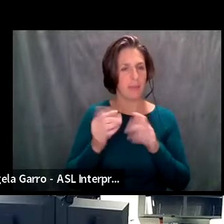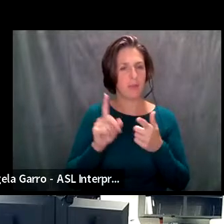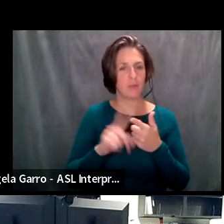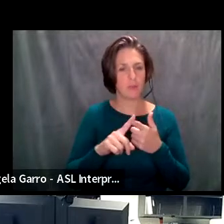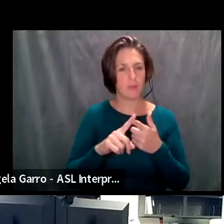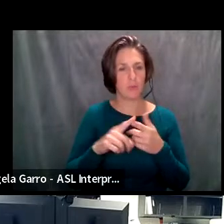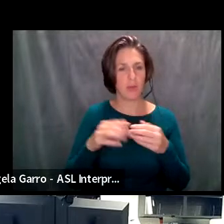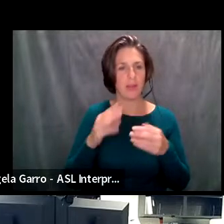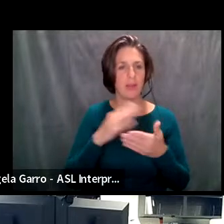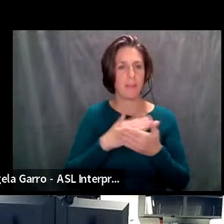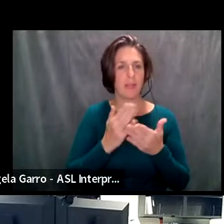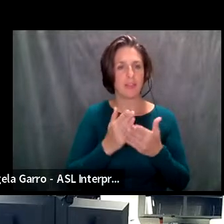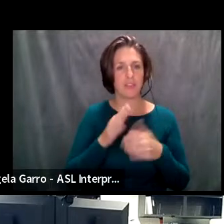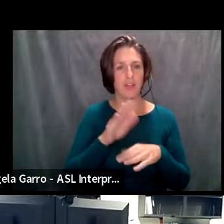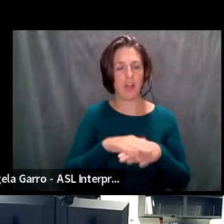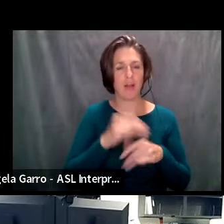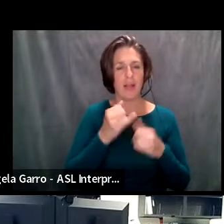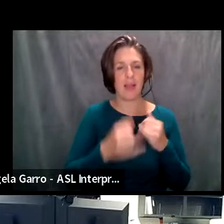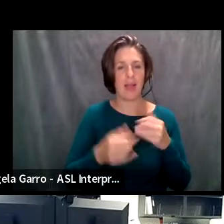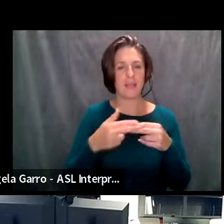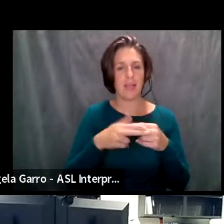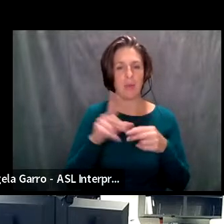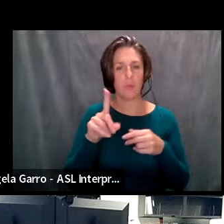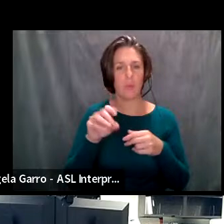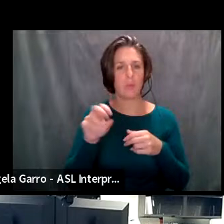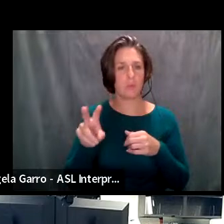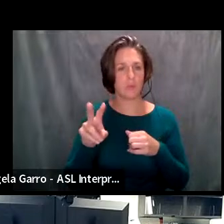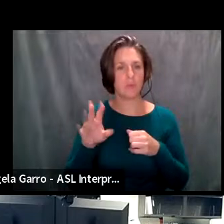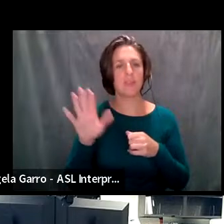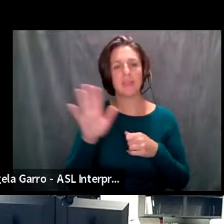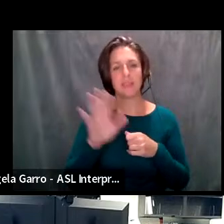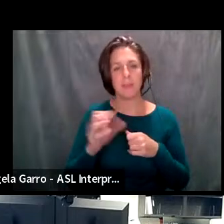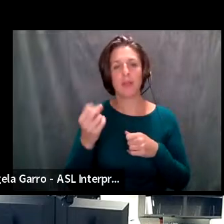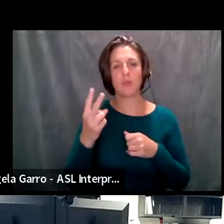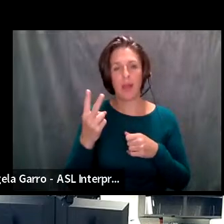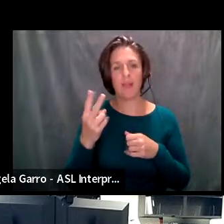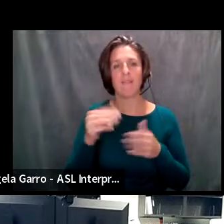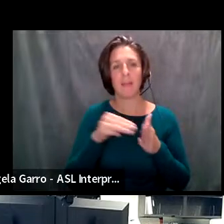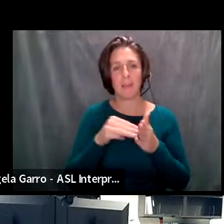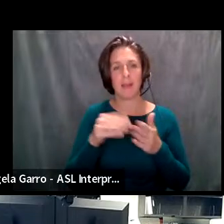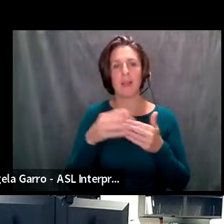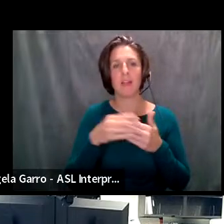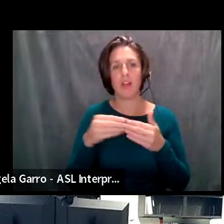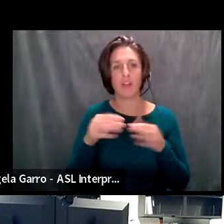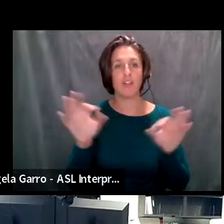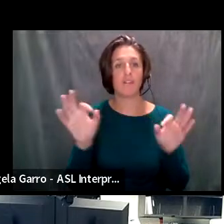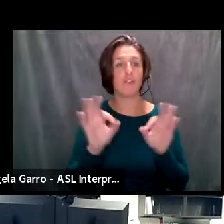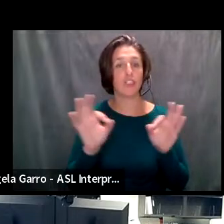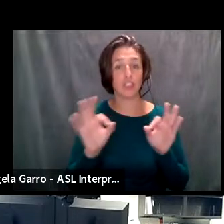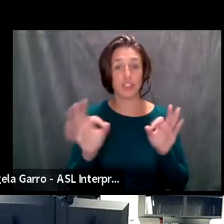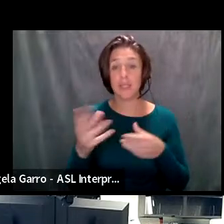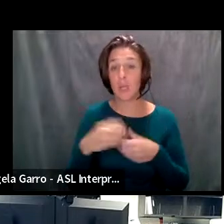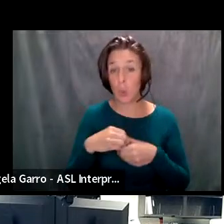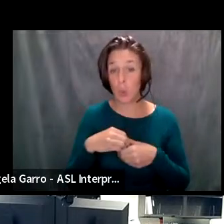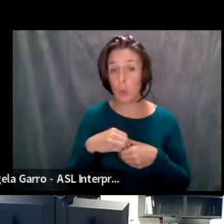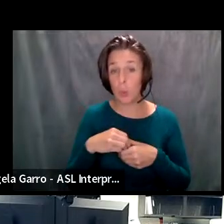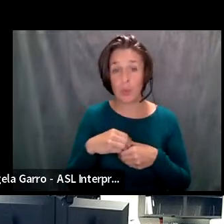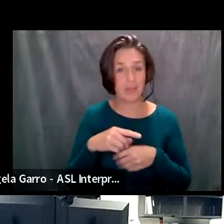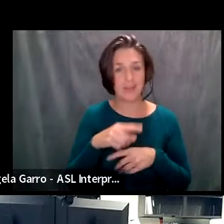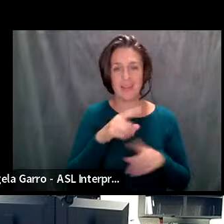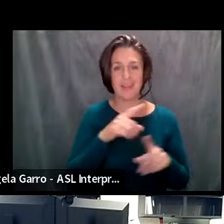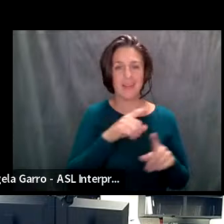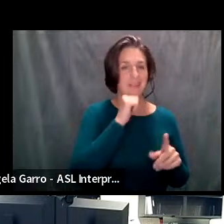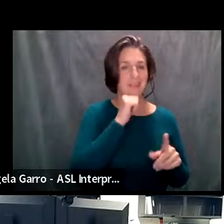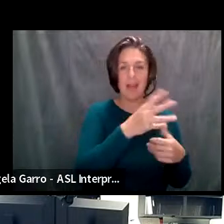that was 102. Yeah, there's about $12 million of furniture So included. The furniture isn't included in